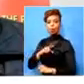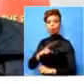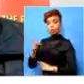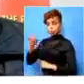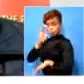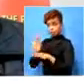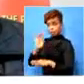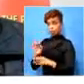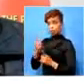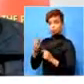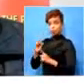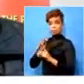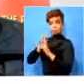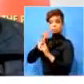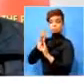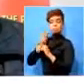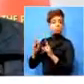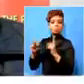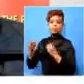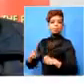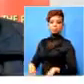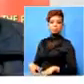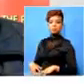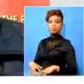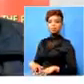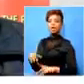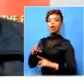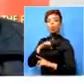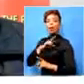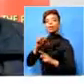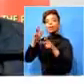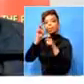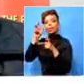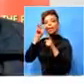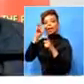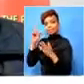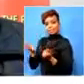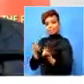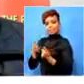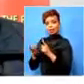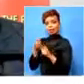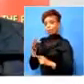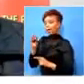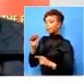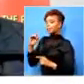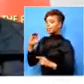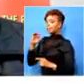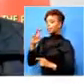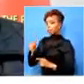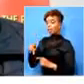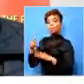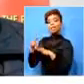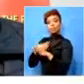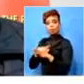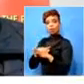to be fighting a losing battle, because we've heard all these outcries from the SACP before. If we look at, and